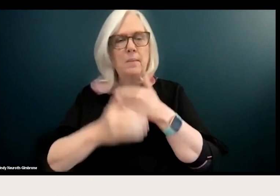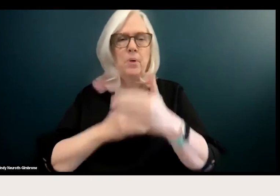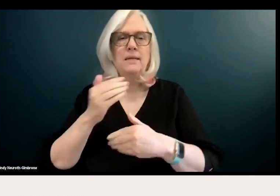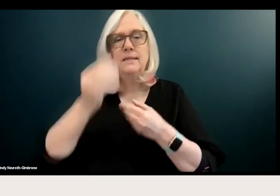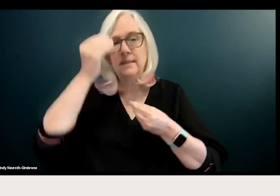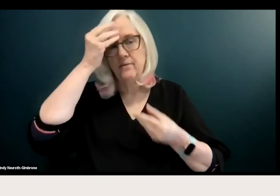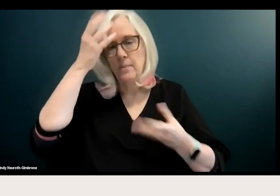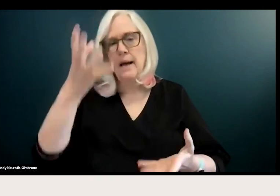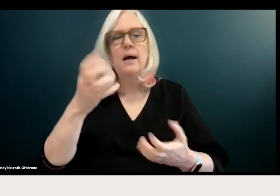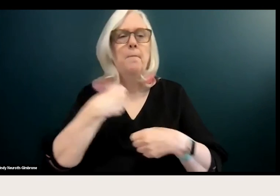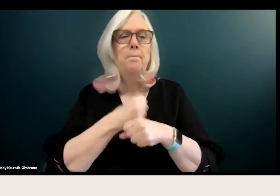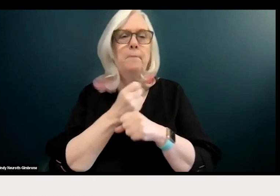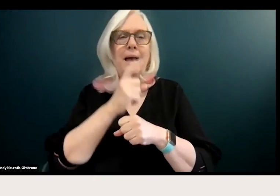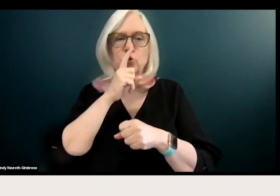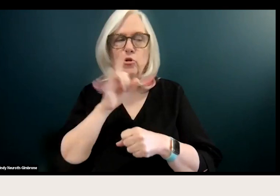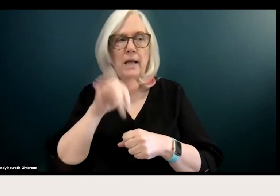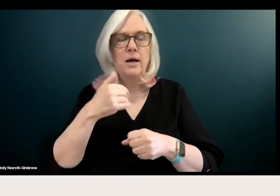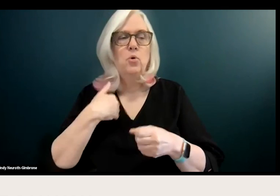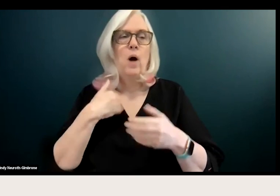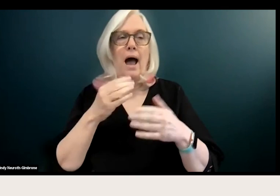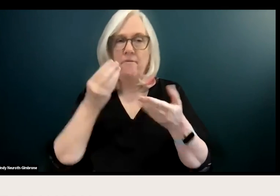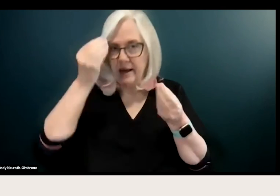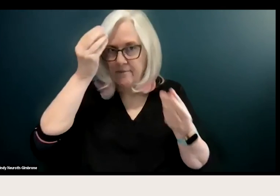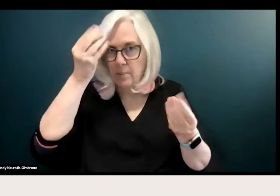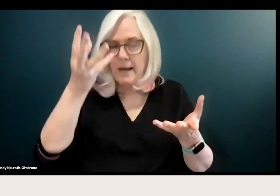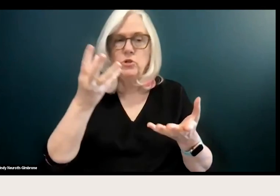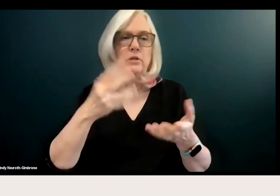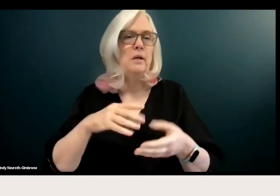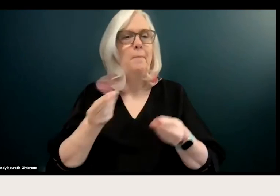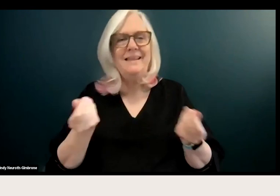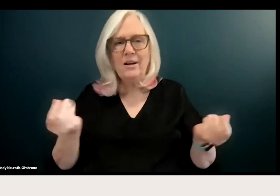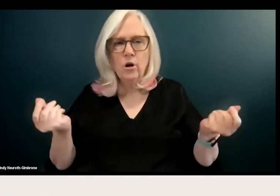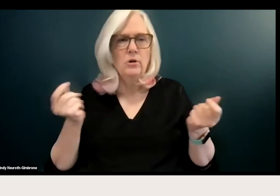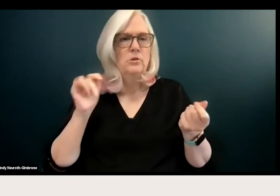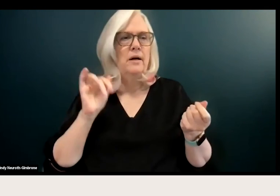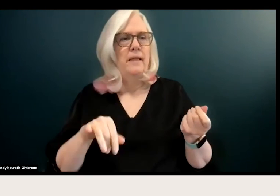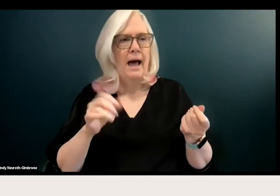that different types of learners would appreciate and will thrive from.